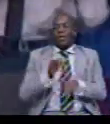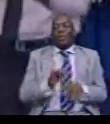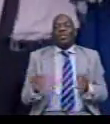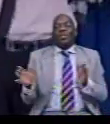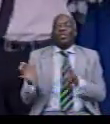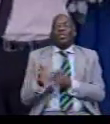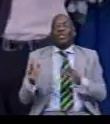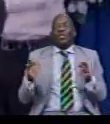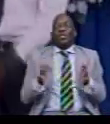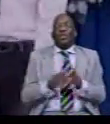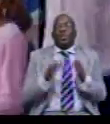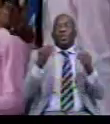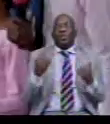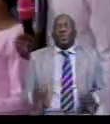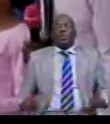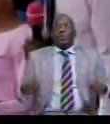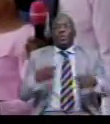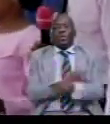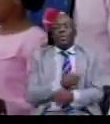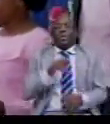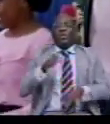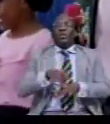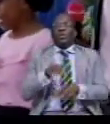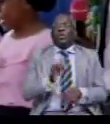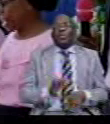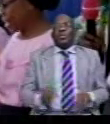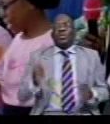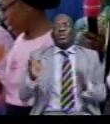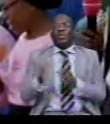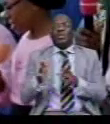today. Touching. Touching Jesus today.